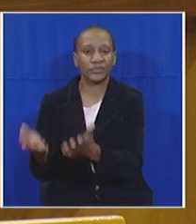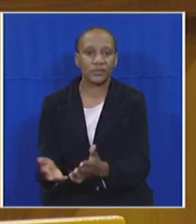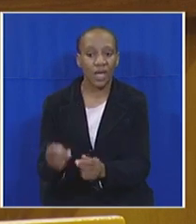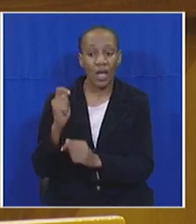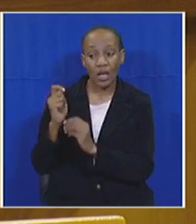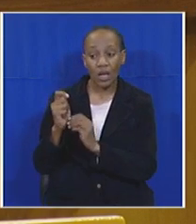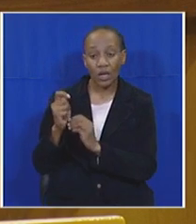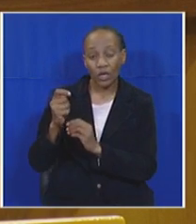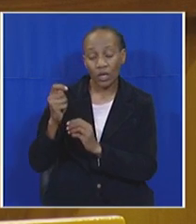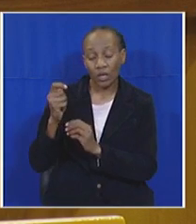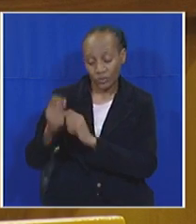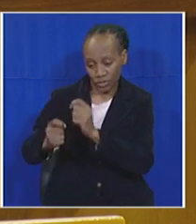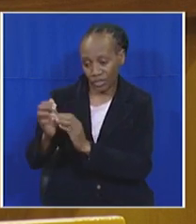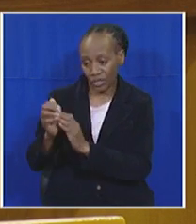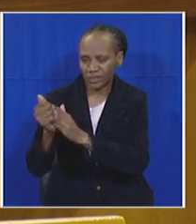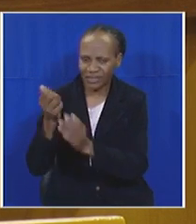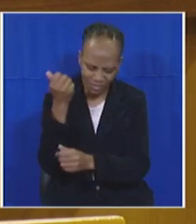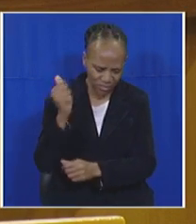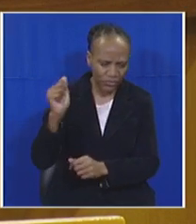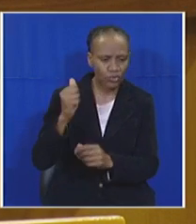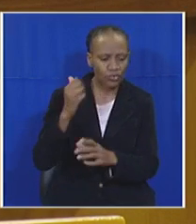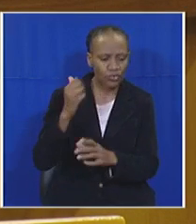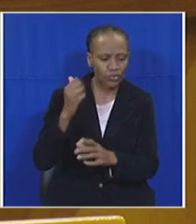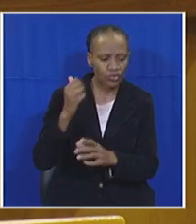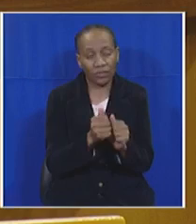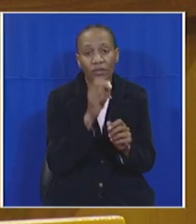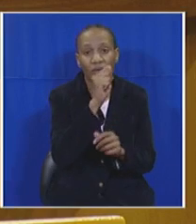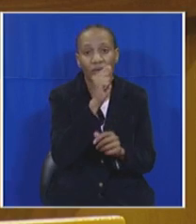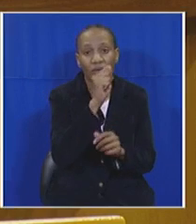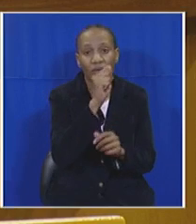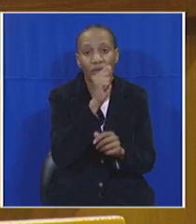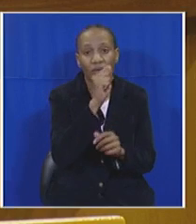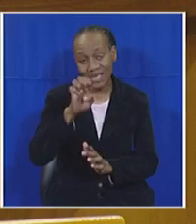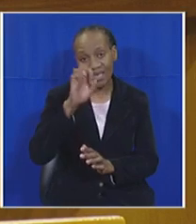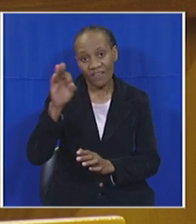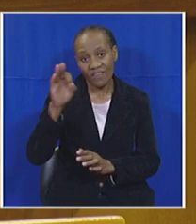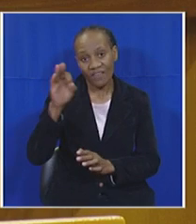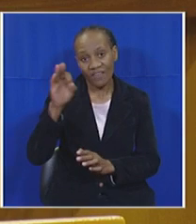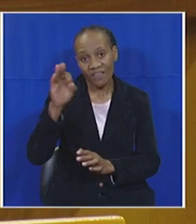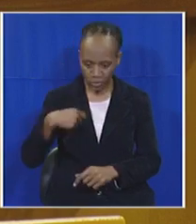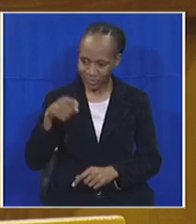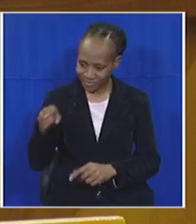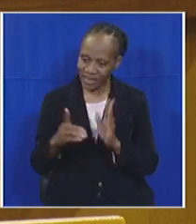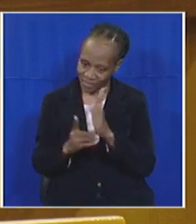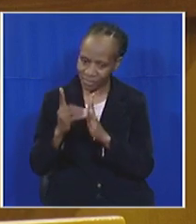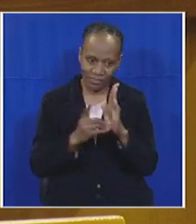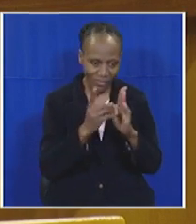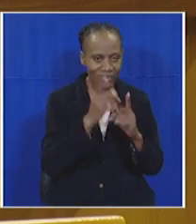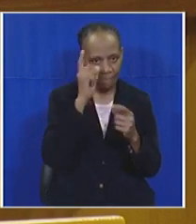used as pawns by the ANC. The EFF wants municipalities that are developmental in